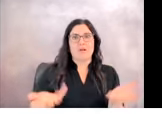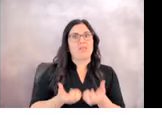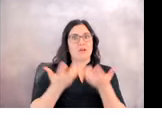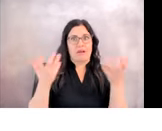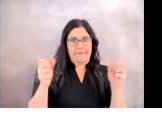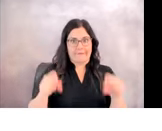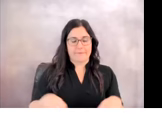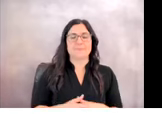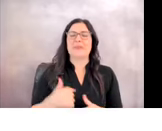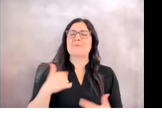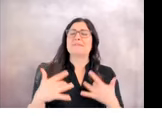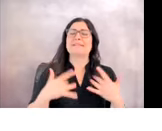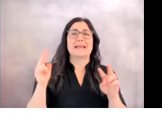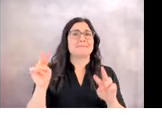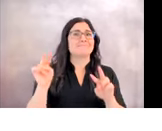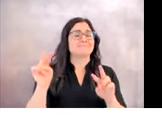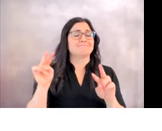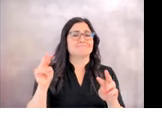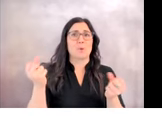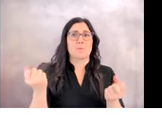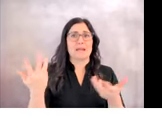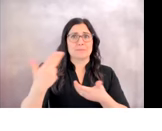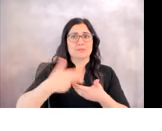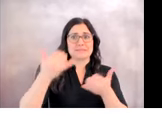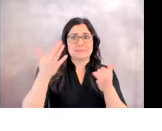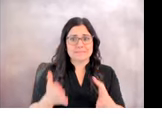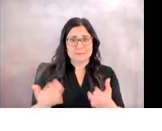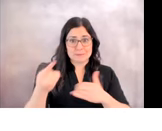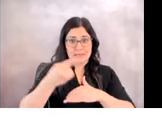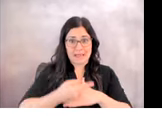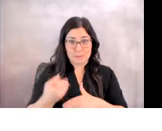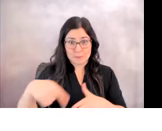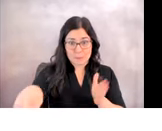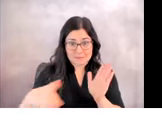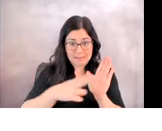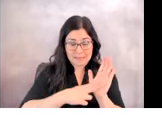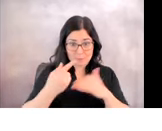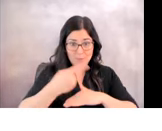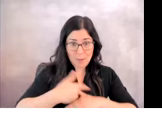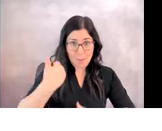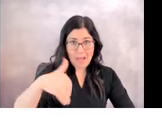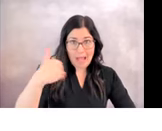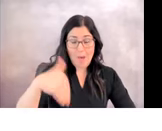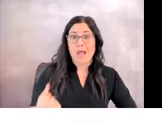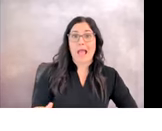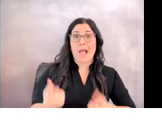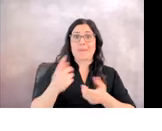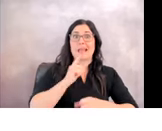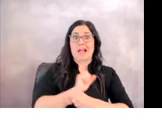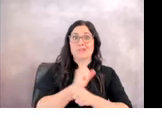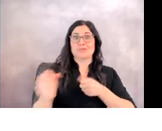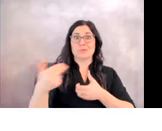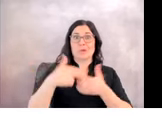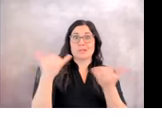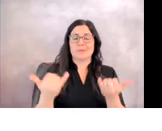I'm just really excited with the number of participants that we had sign up for this, the number of participants that actually